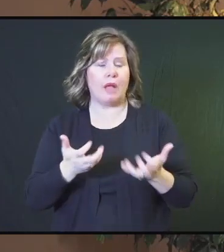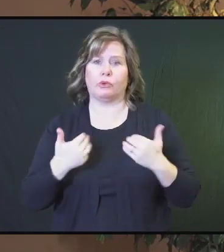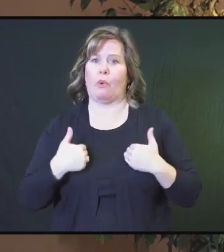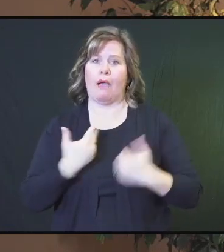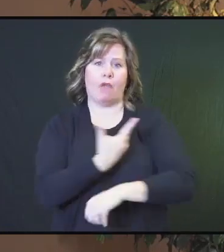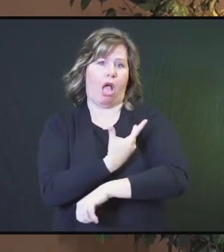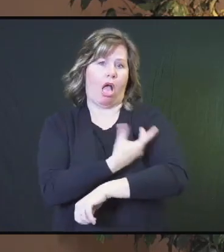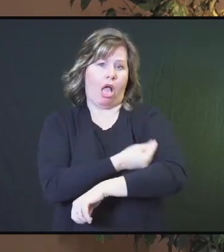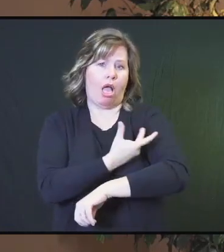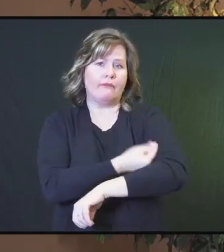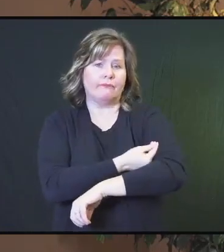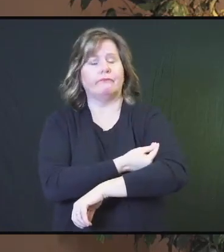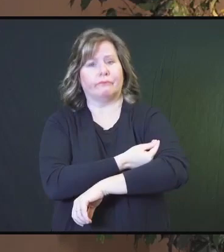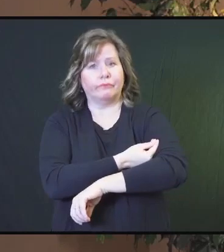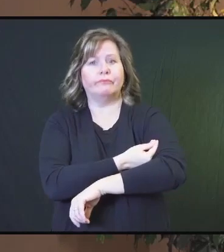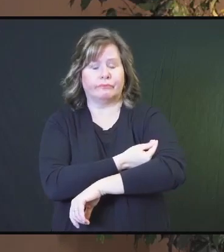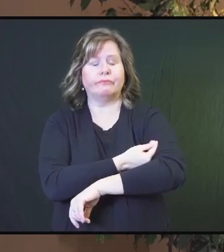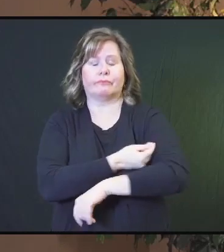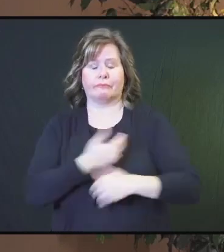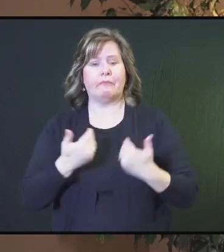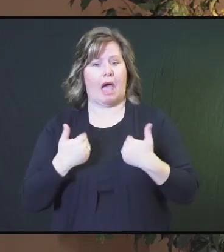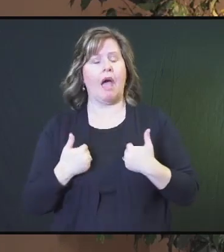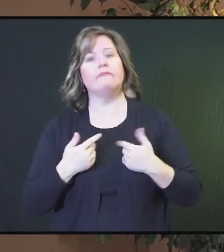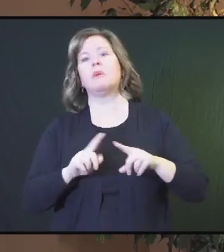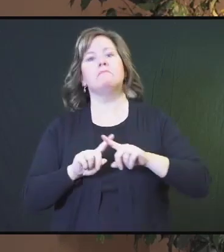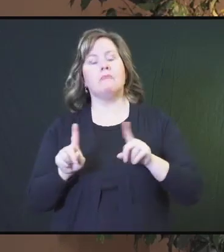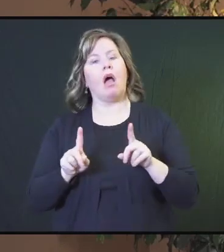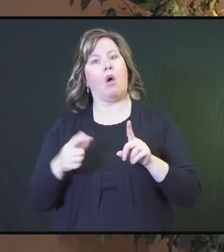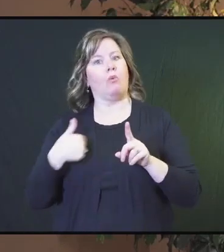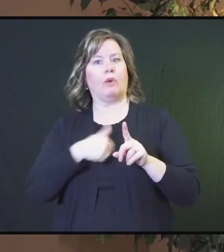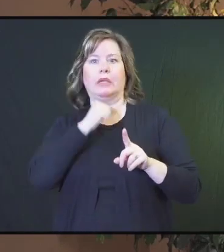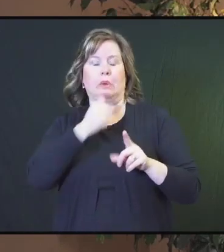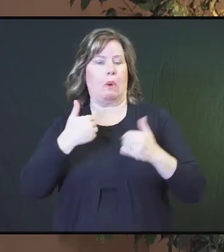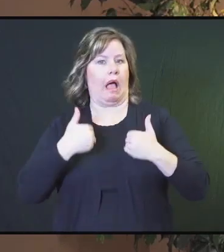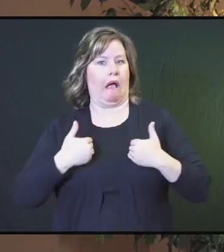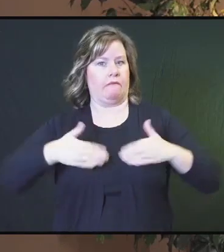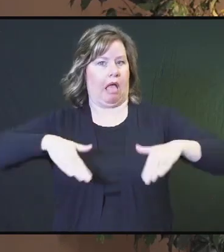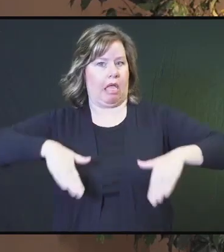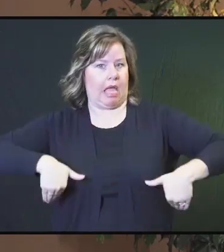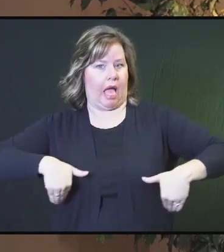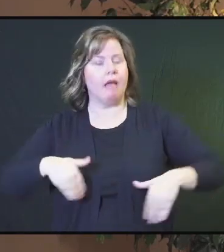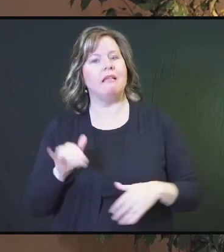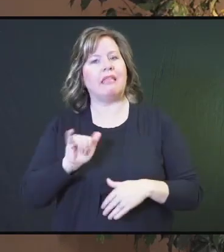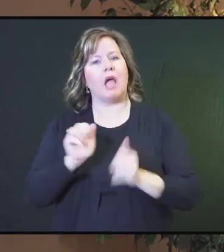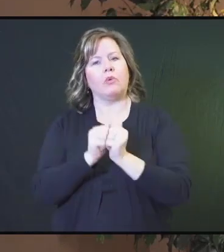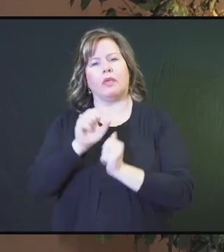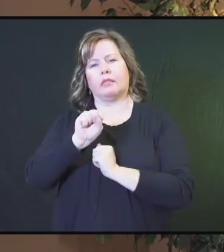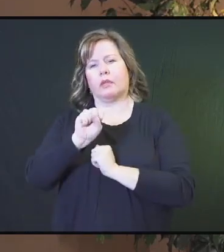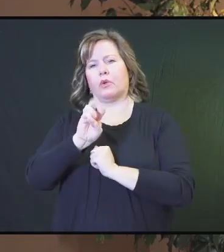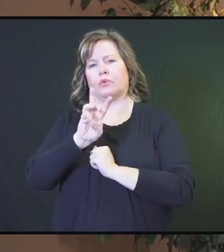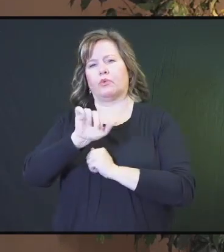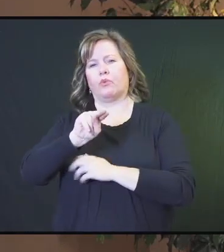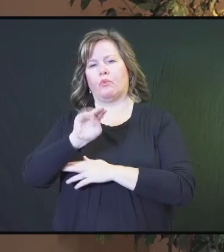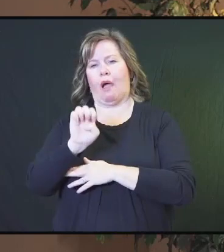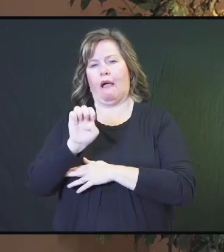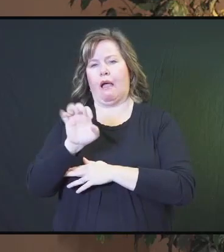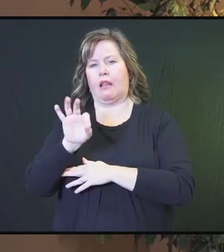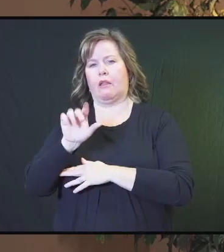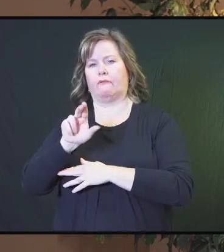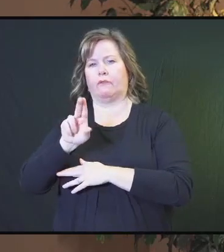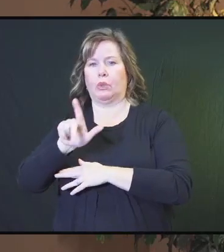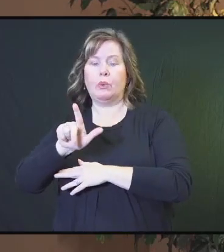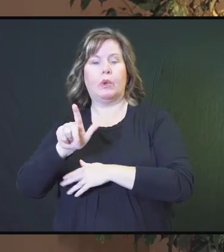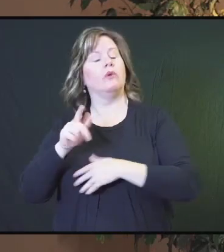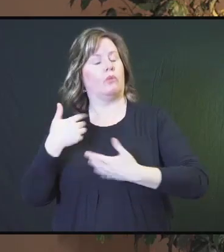in the past where we had a vaccine that was a more effective tool to use right away. We're really hoping to have more medical treatments to